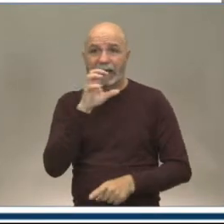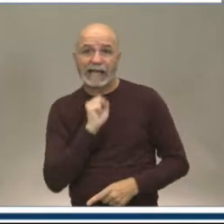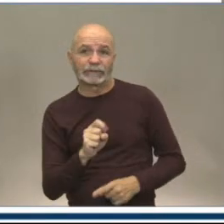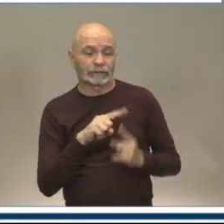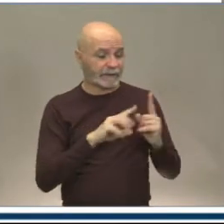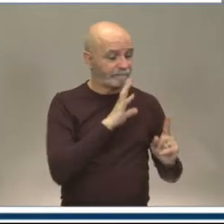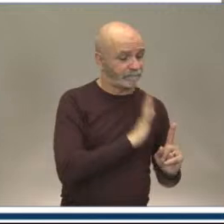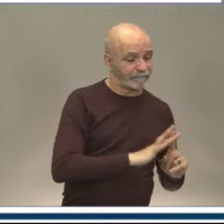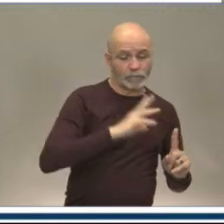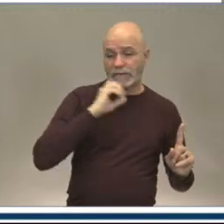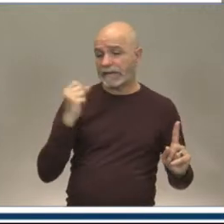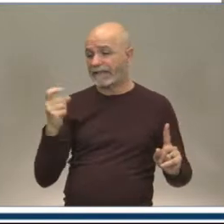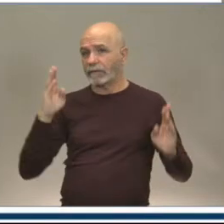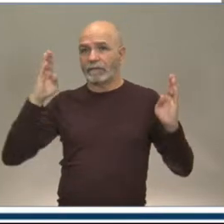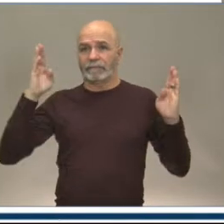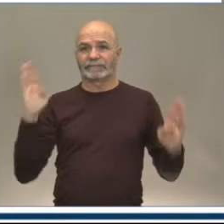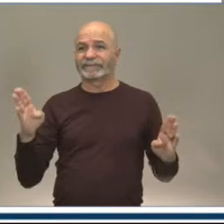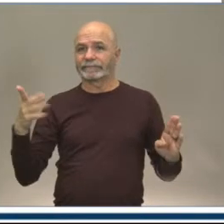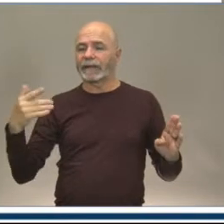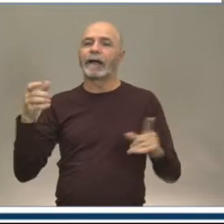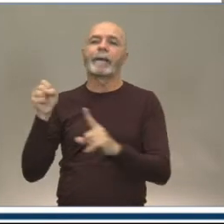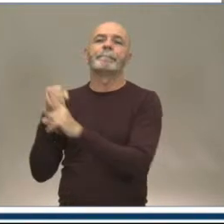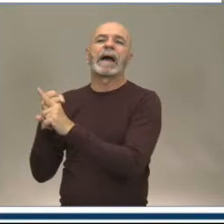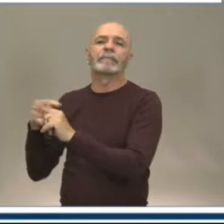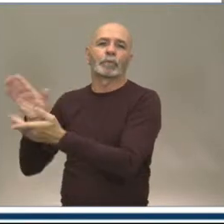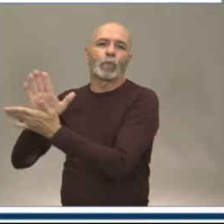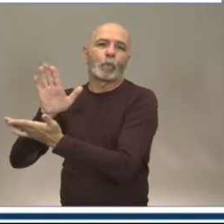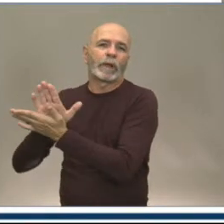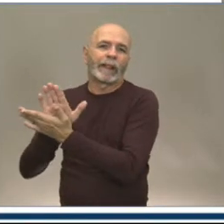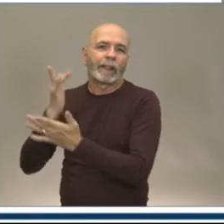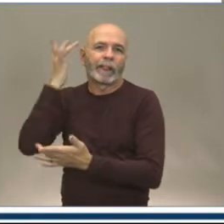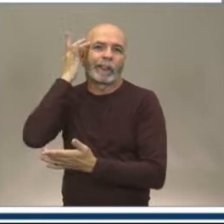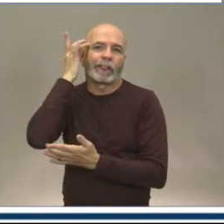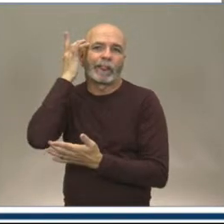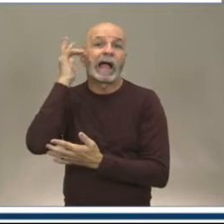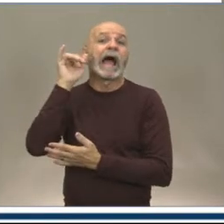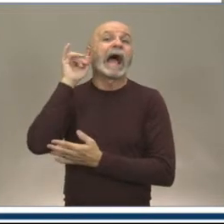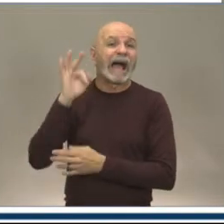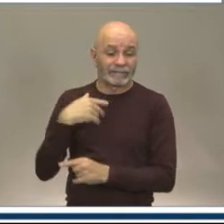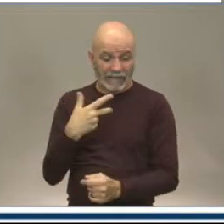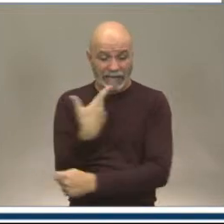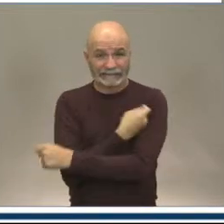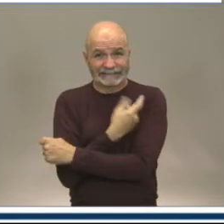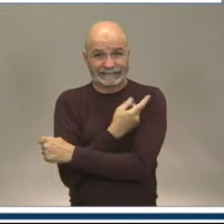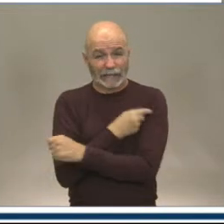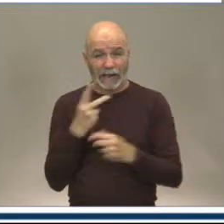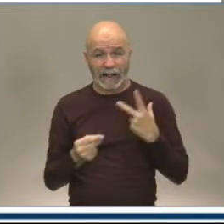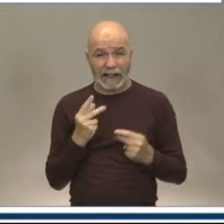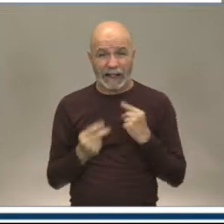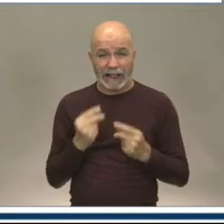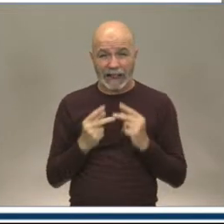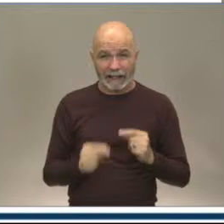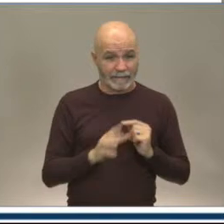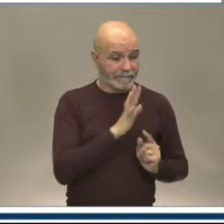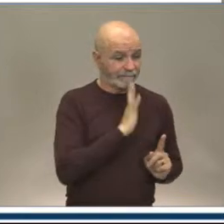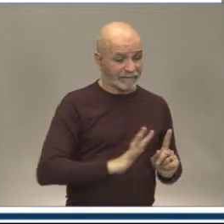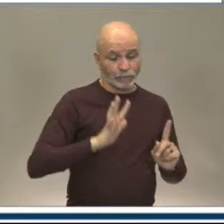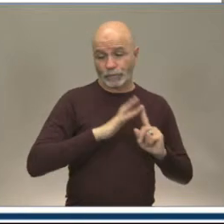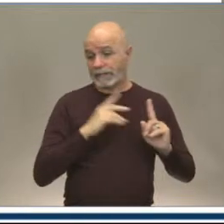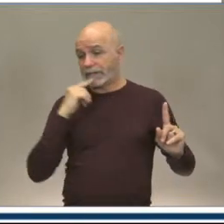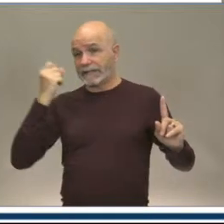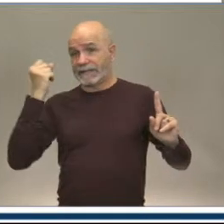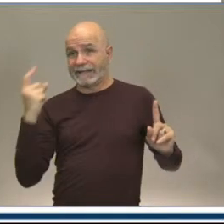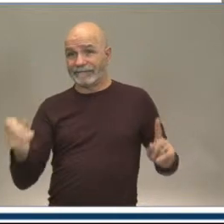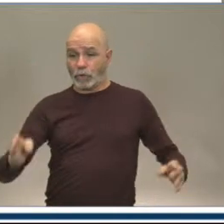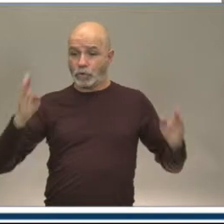schools. So certainly by having good vaccine coverage rates in that age group will be a